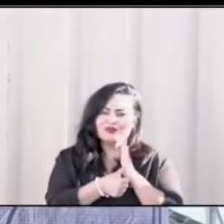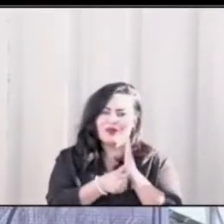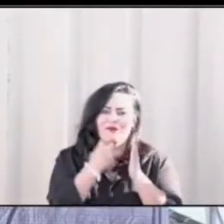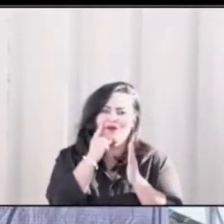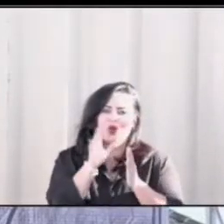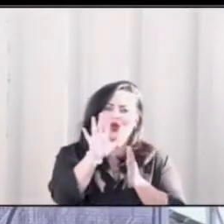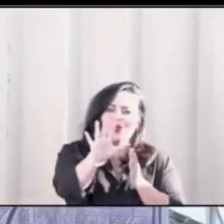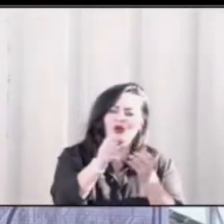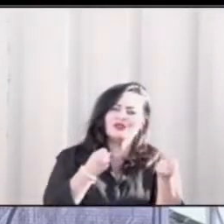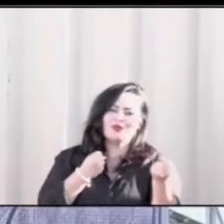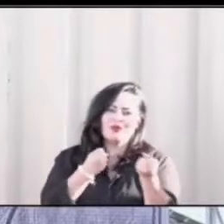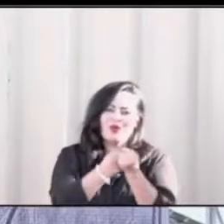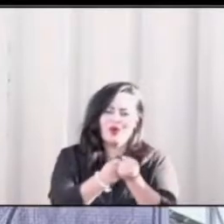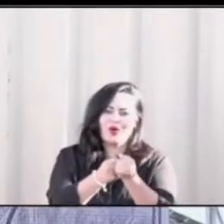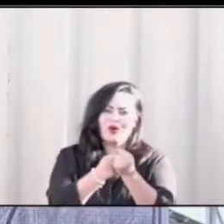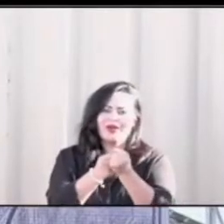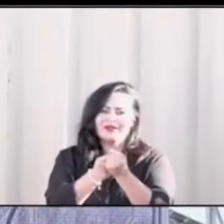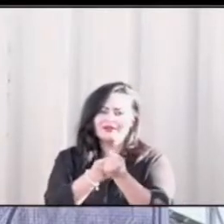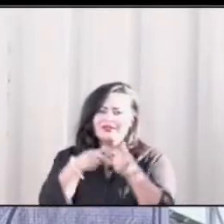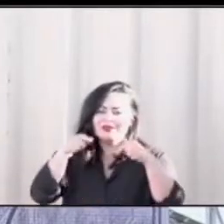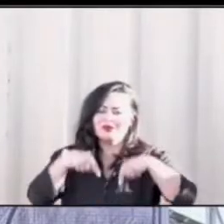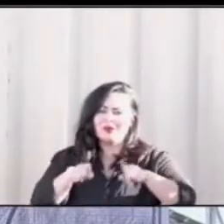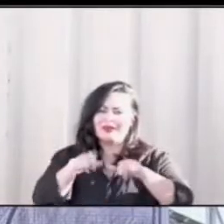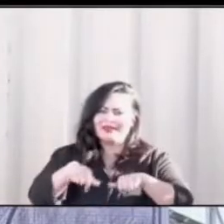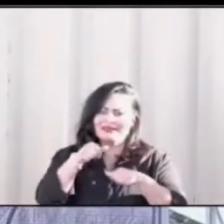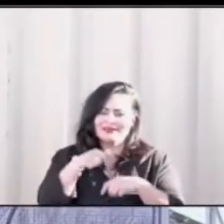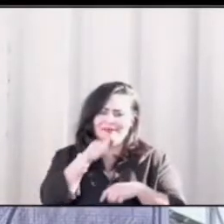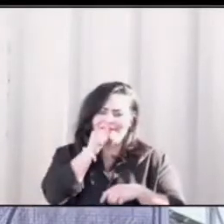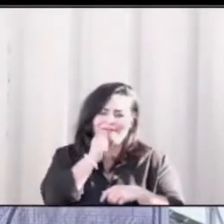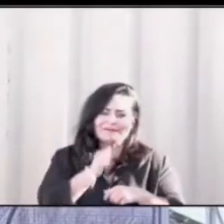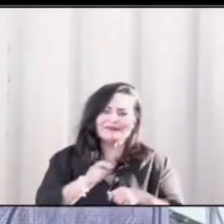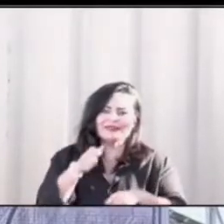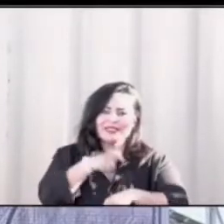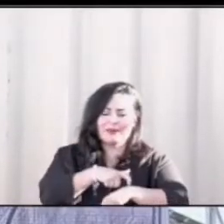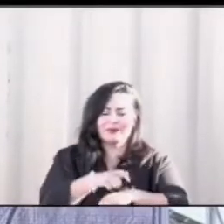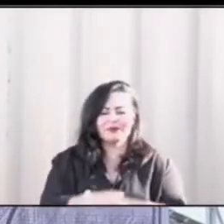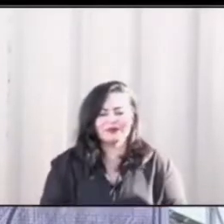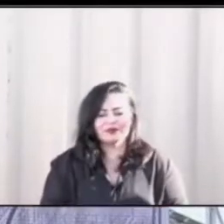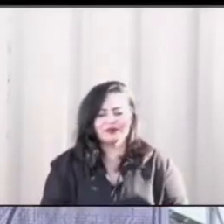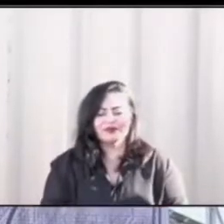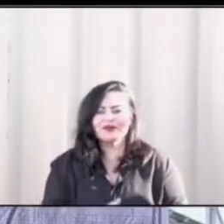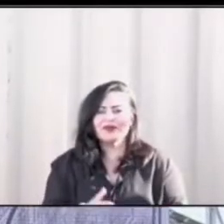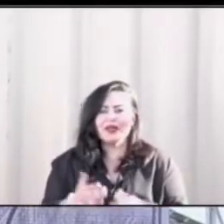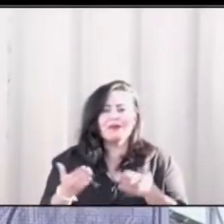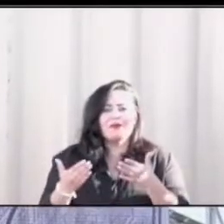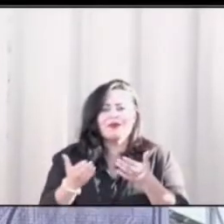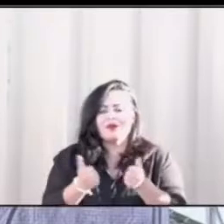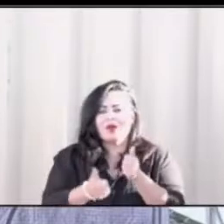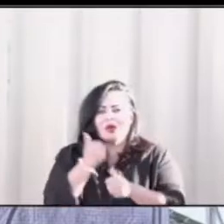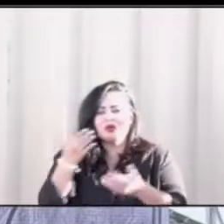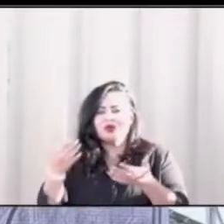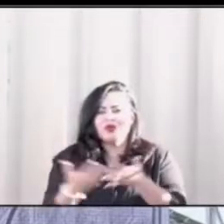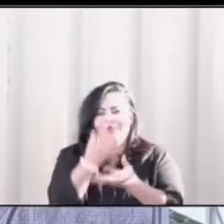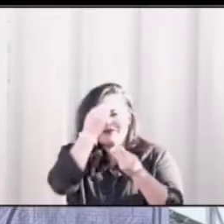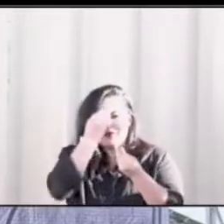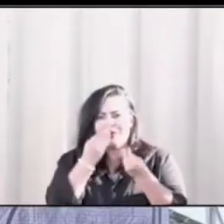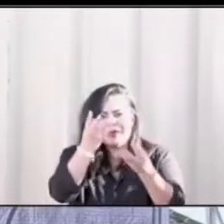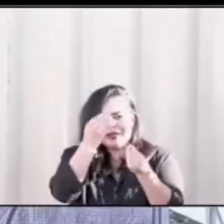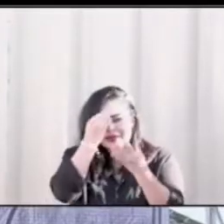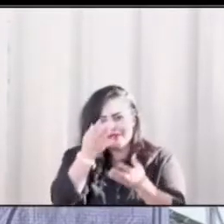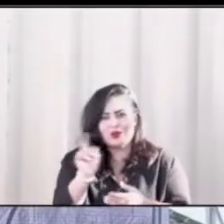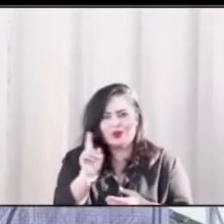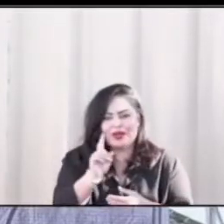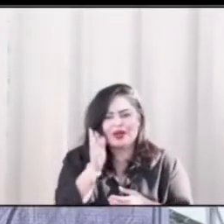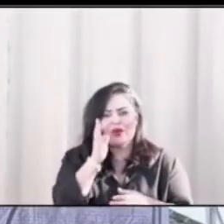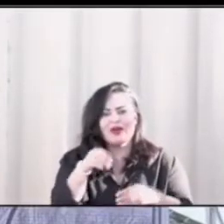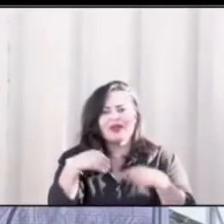your support throughout this tough situation. Also, for the most up-to-date info, I'd like to give you 2